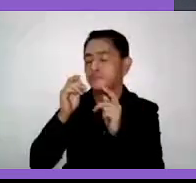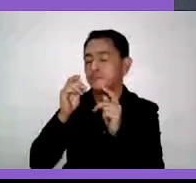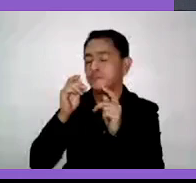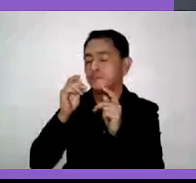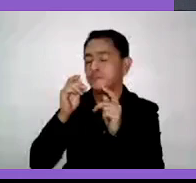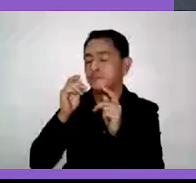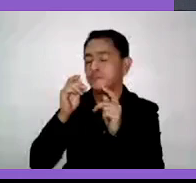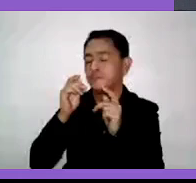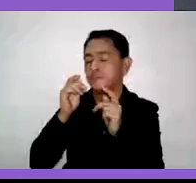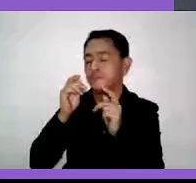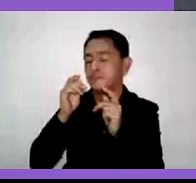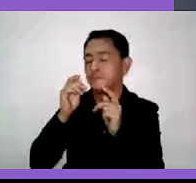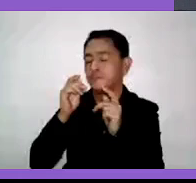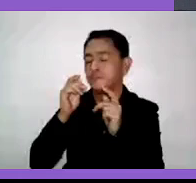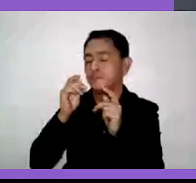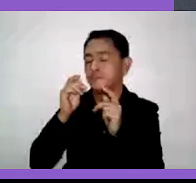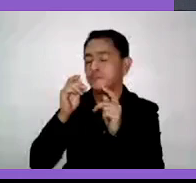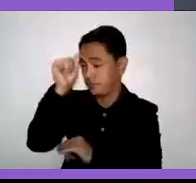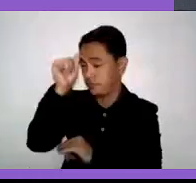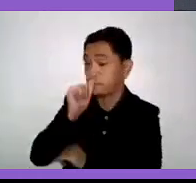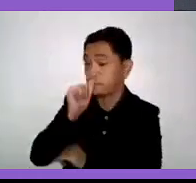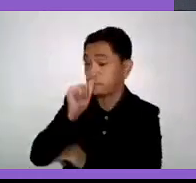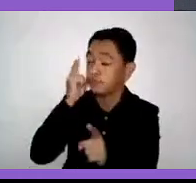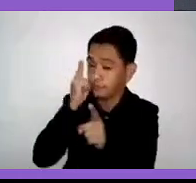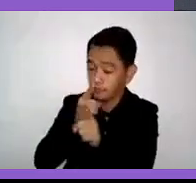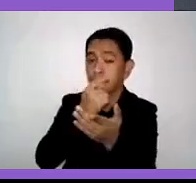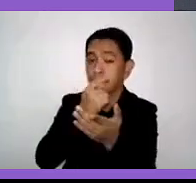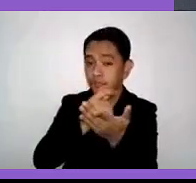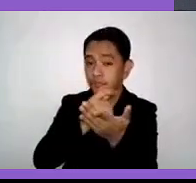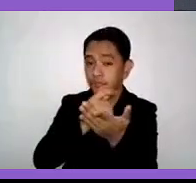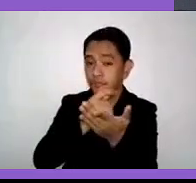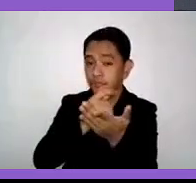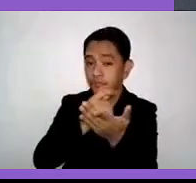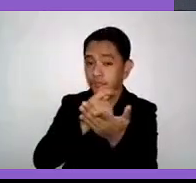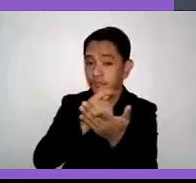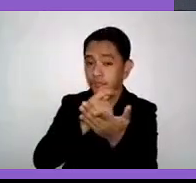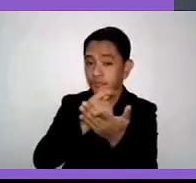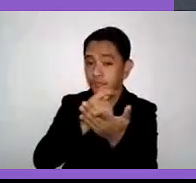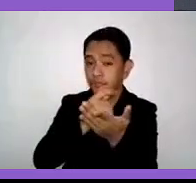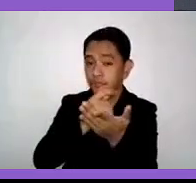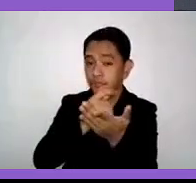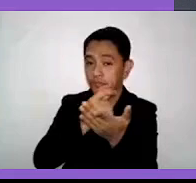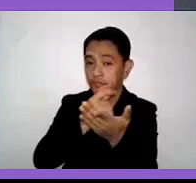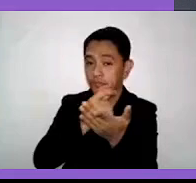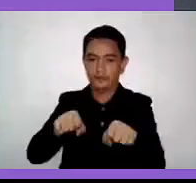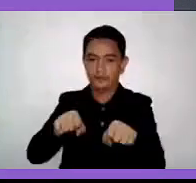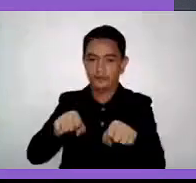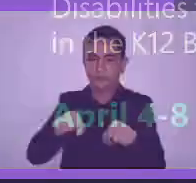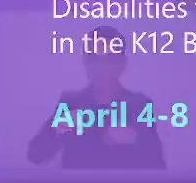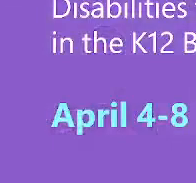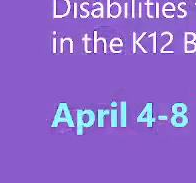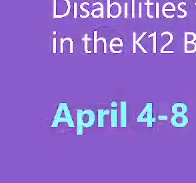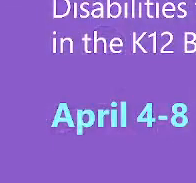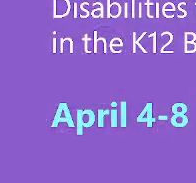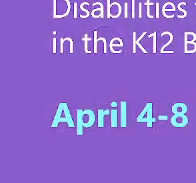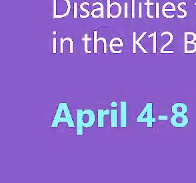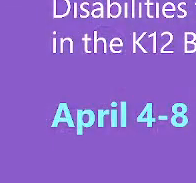and appropriate tools, this is certainly possible. Thank you very much.